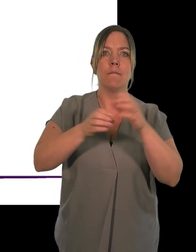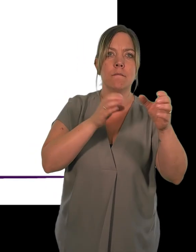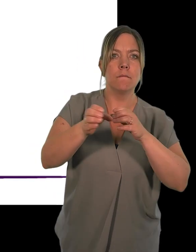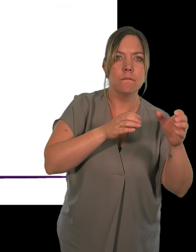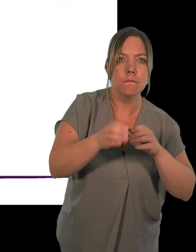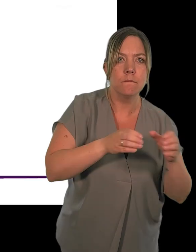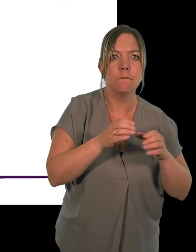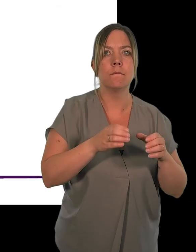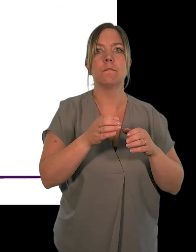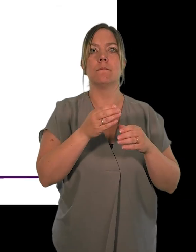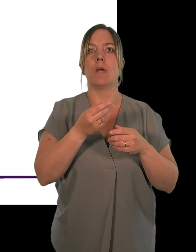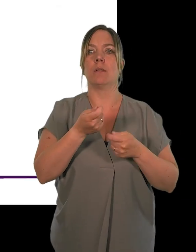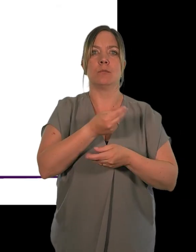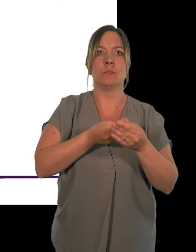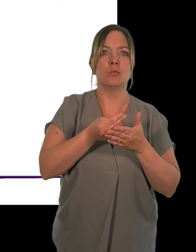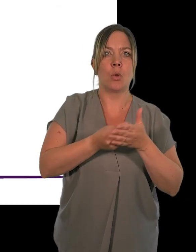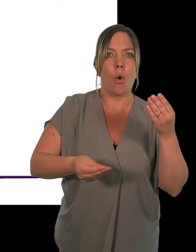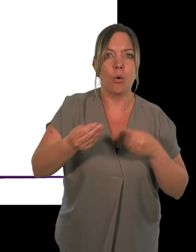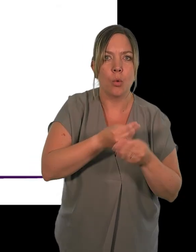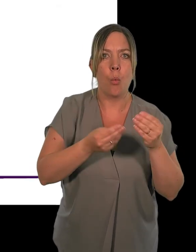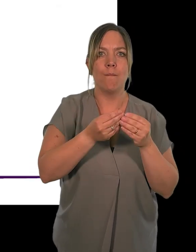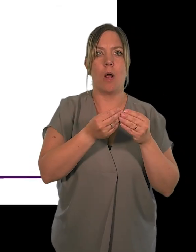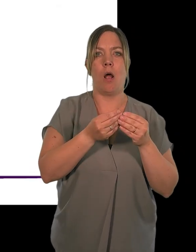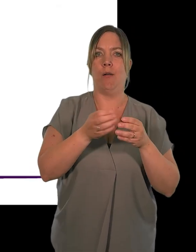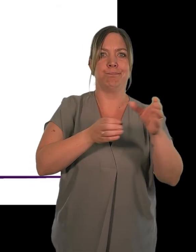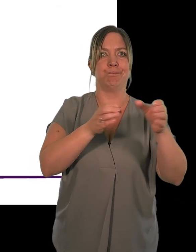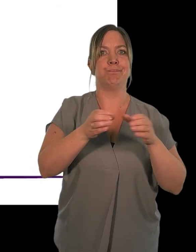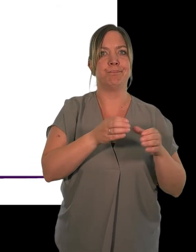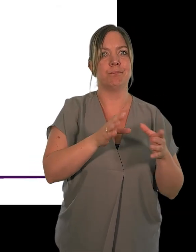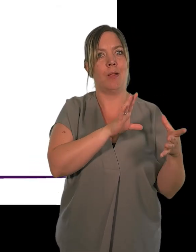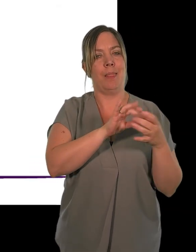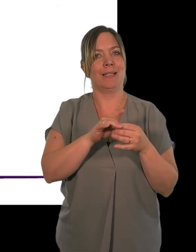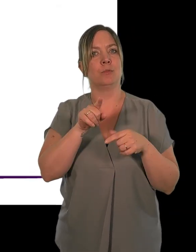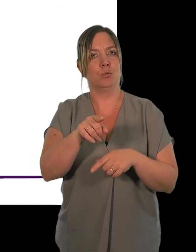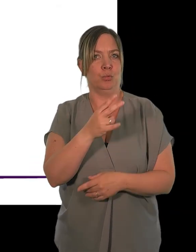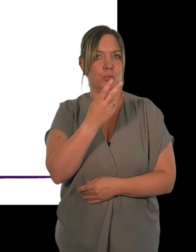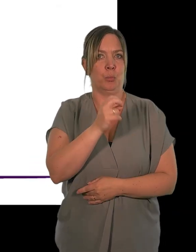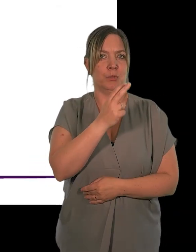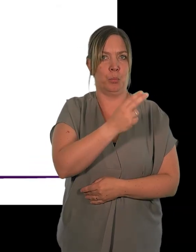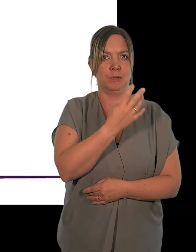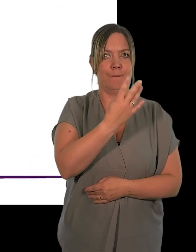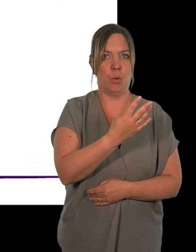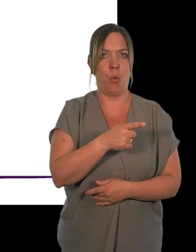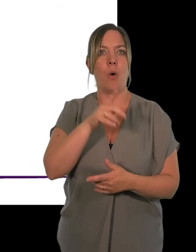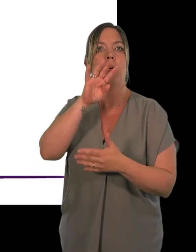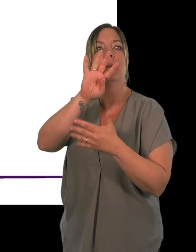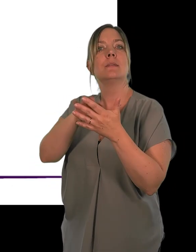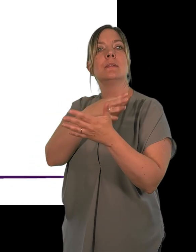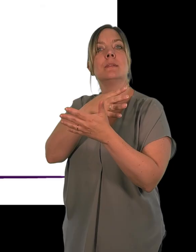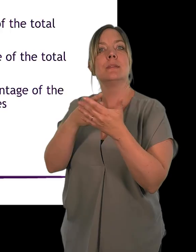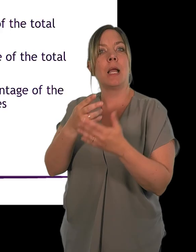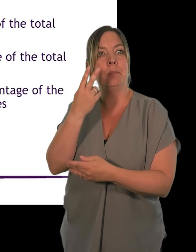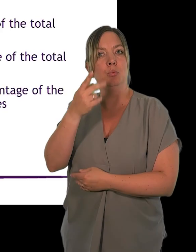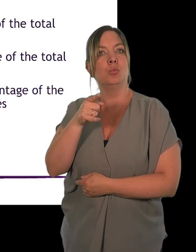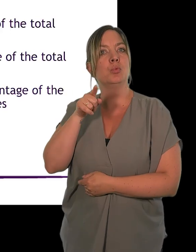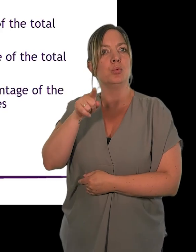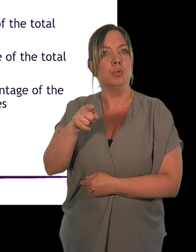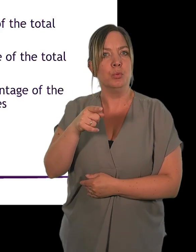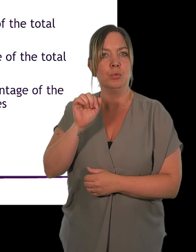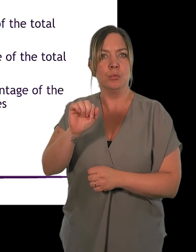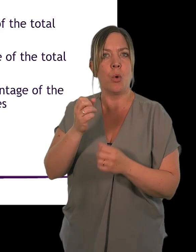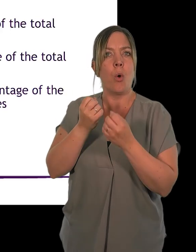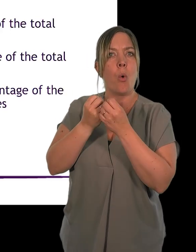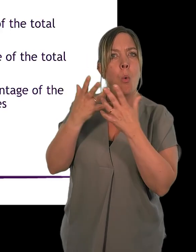Table 2, which is qualitative evaluation data from a learning and development activity.